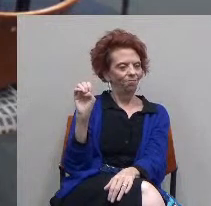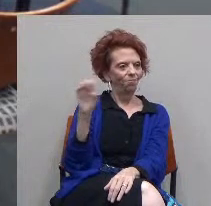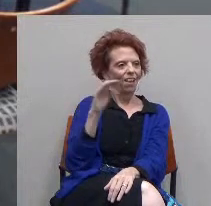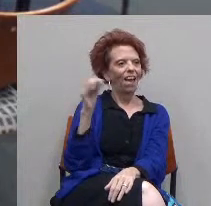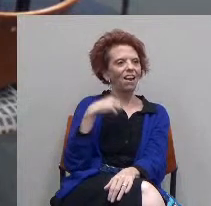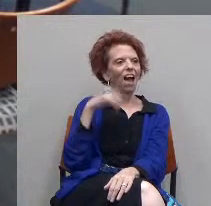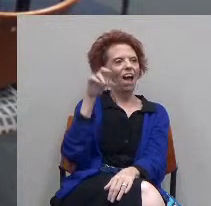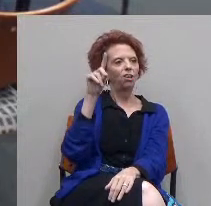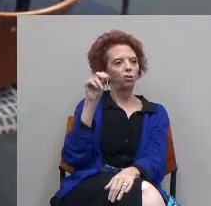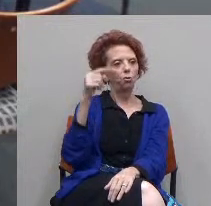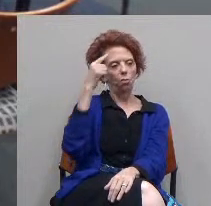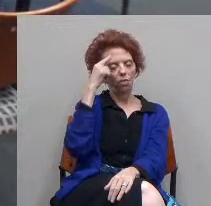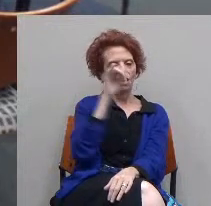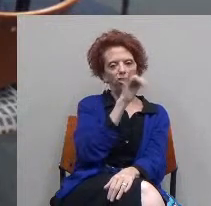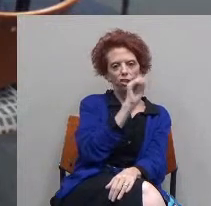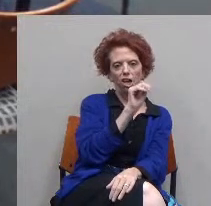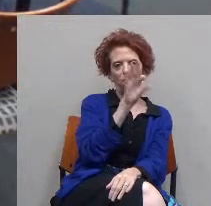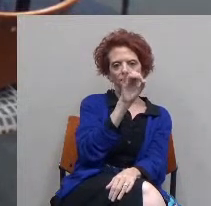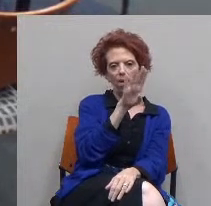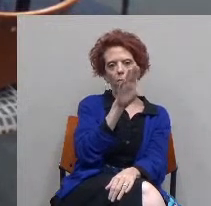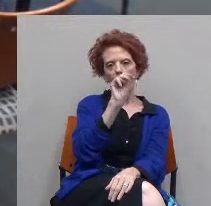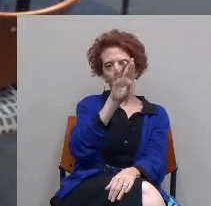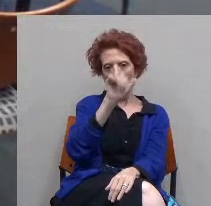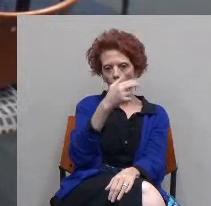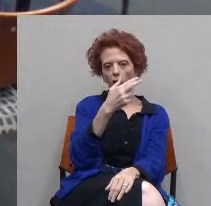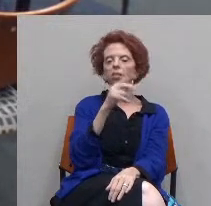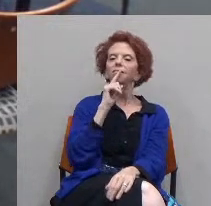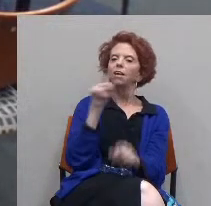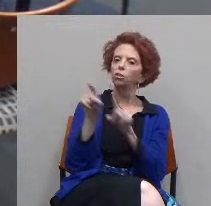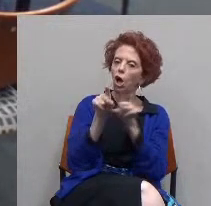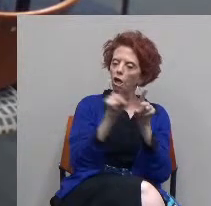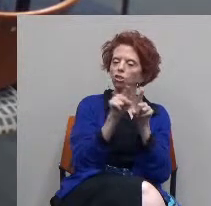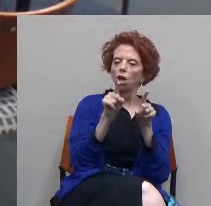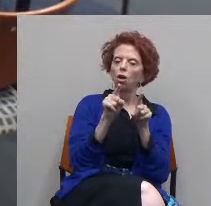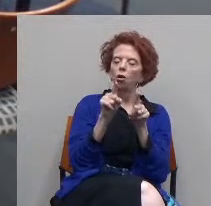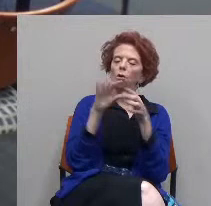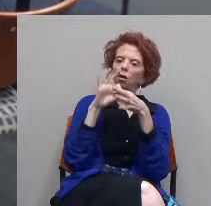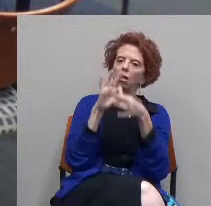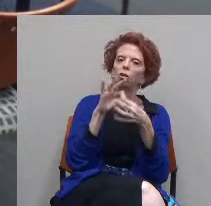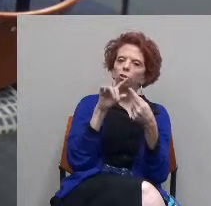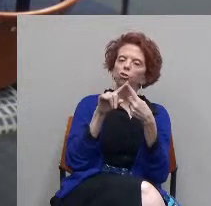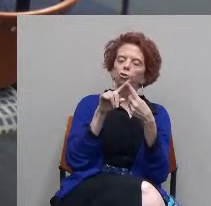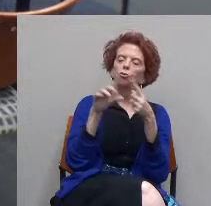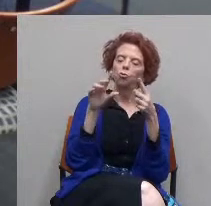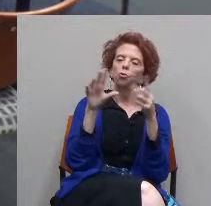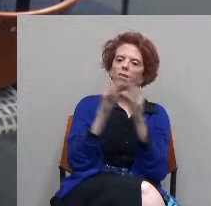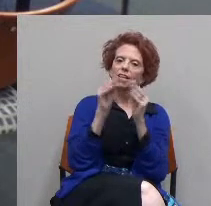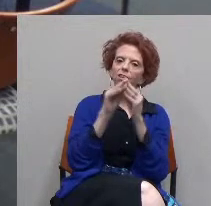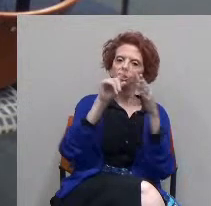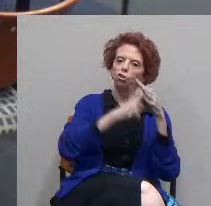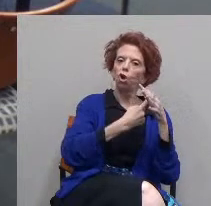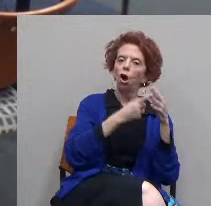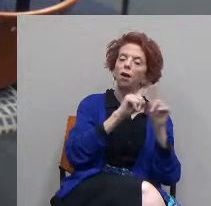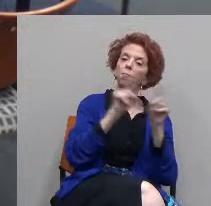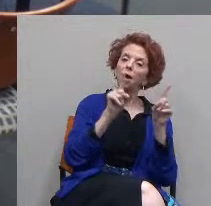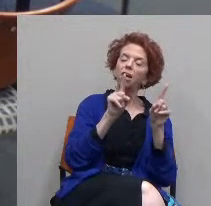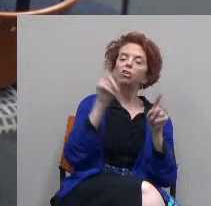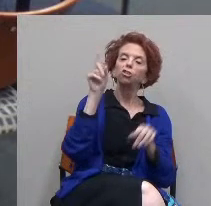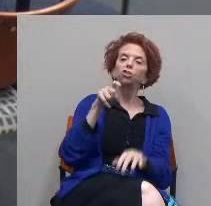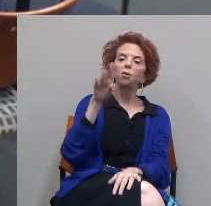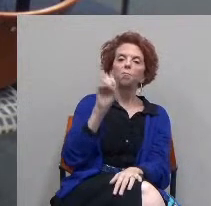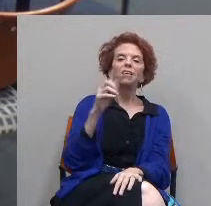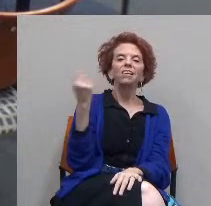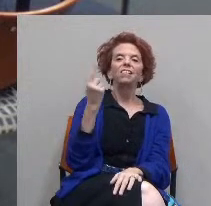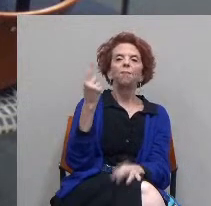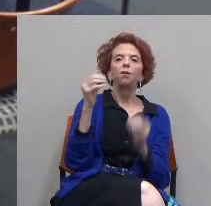I do think January, February, March is also relative to session starting this time of year, but it seems like should be